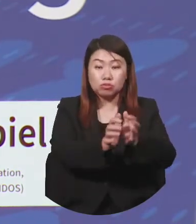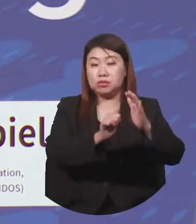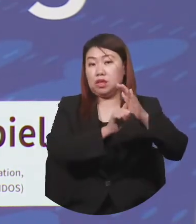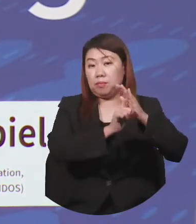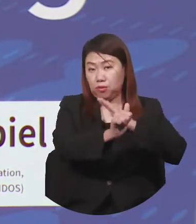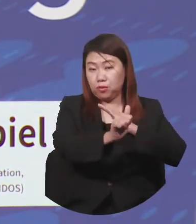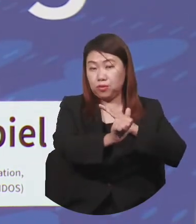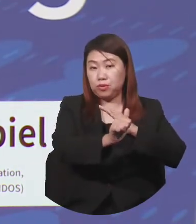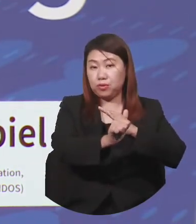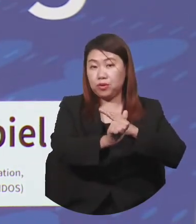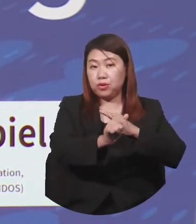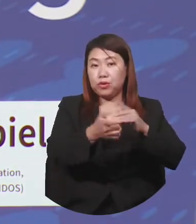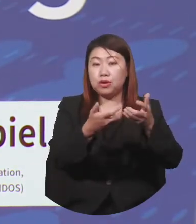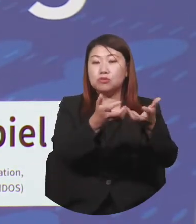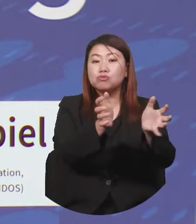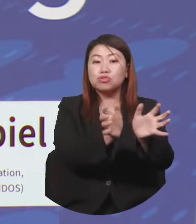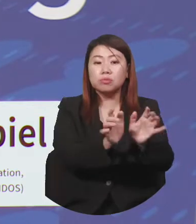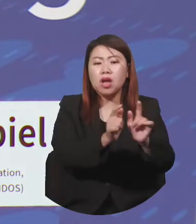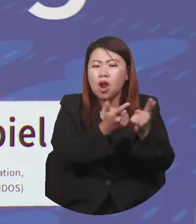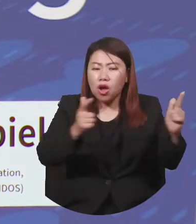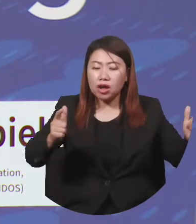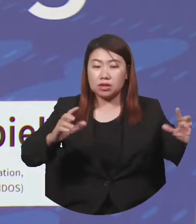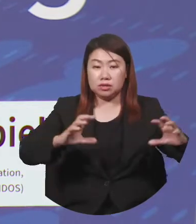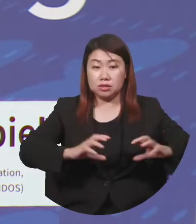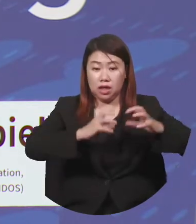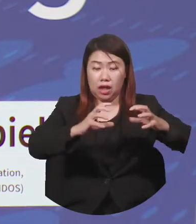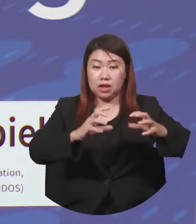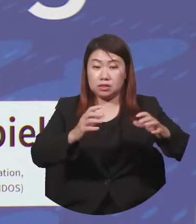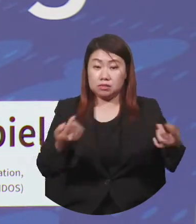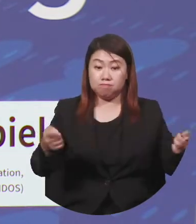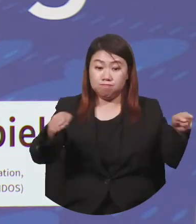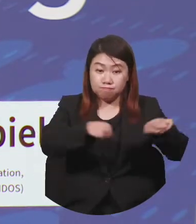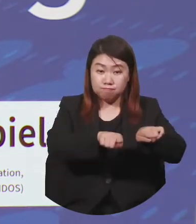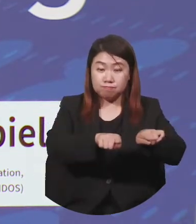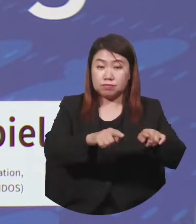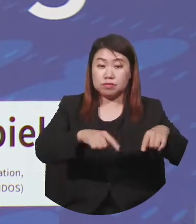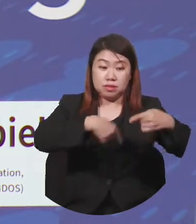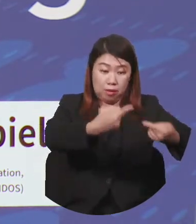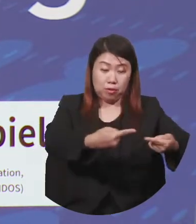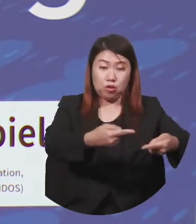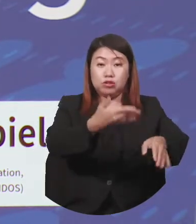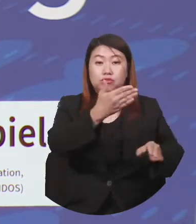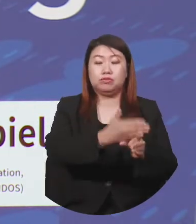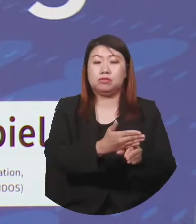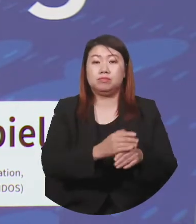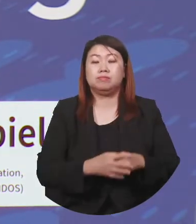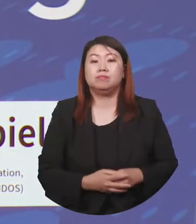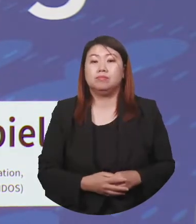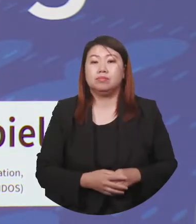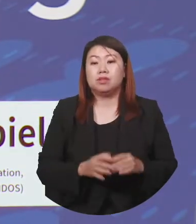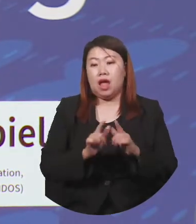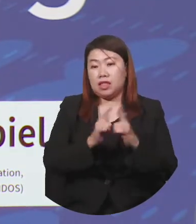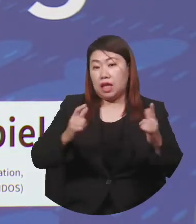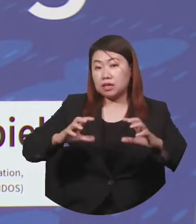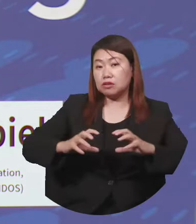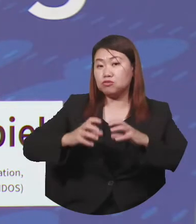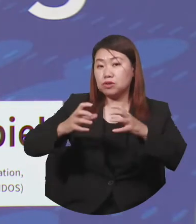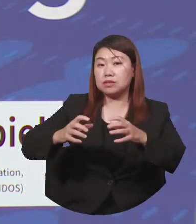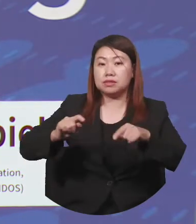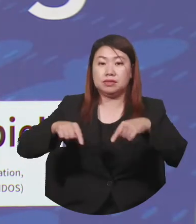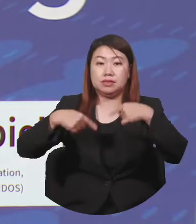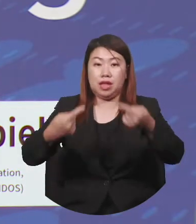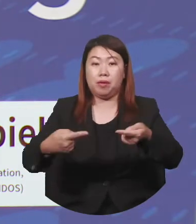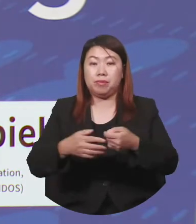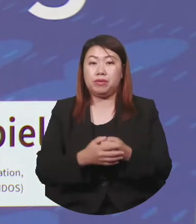a discussion about this within this mixed group? It could be really a role model for many other discussions. So maybe this could